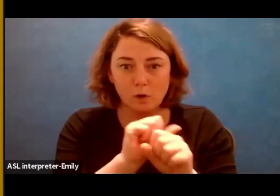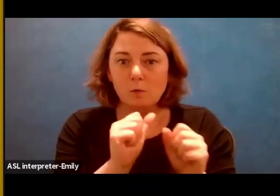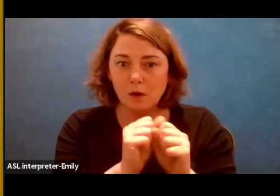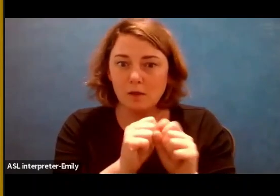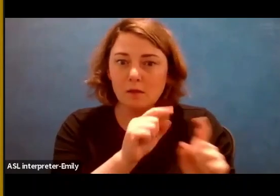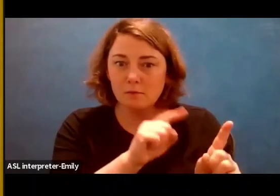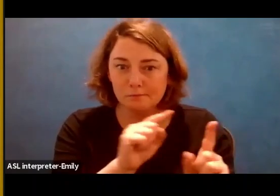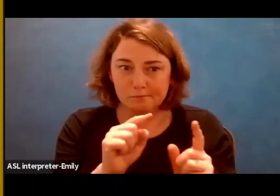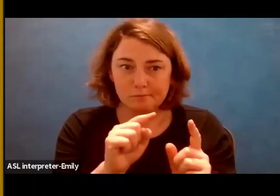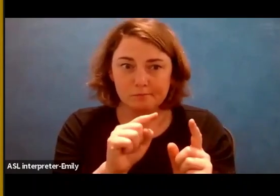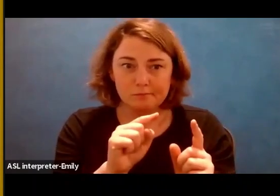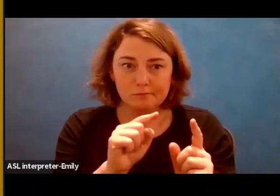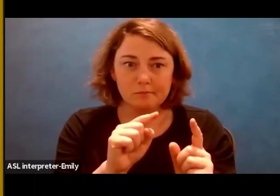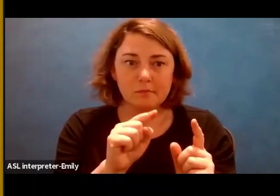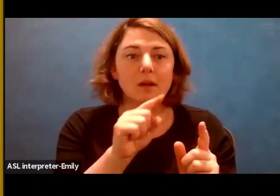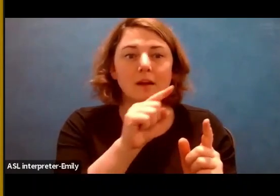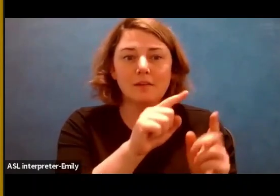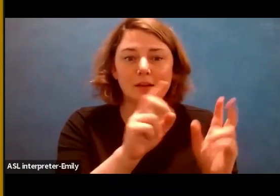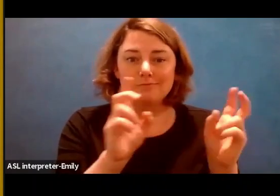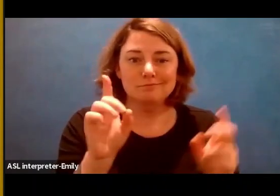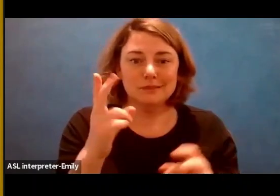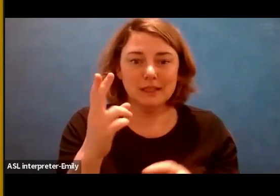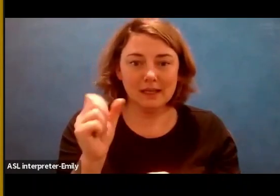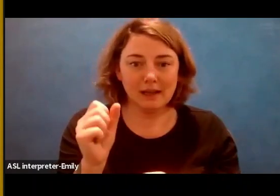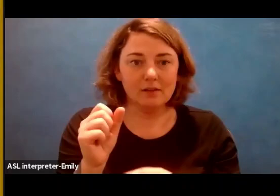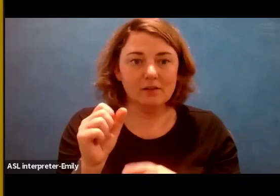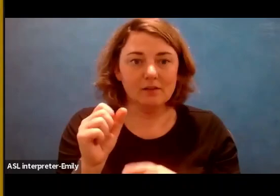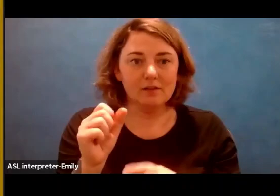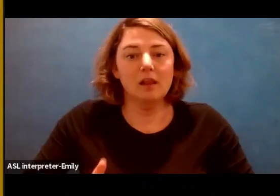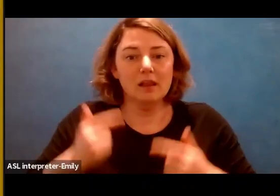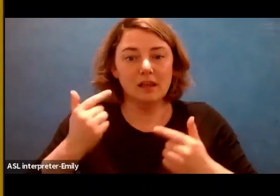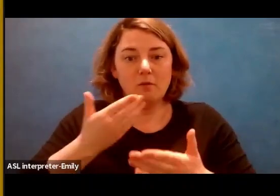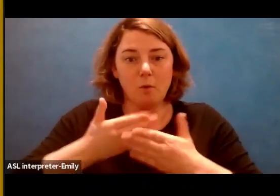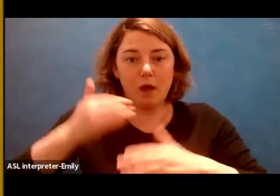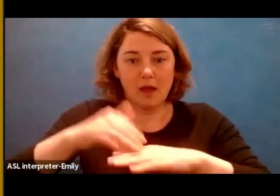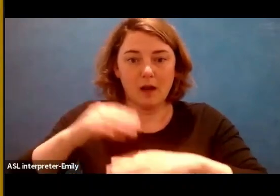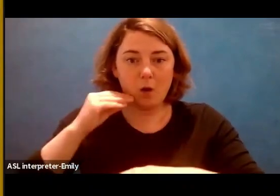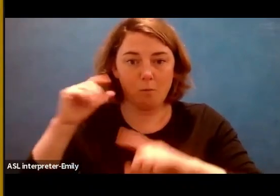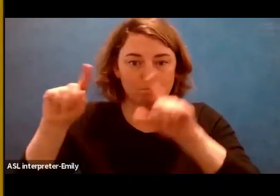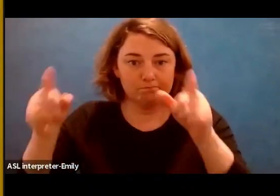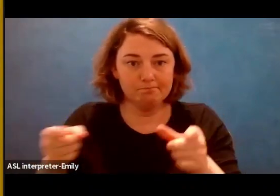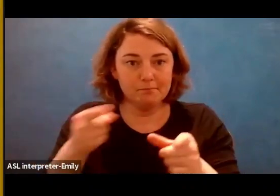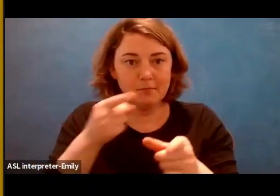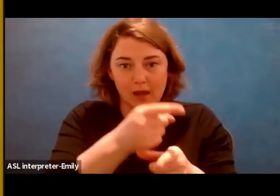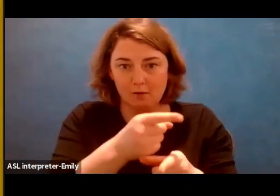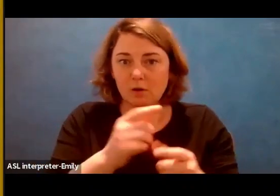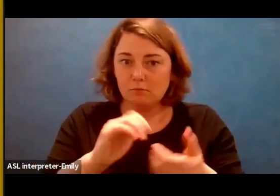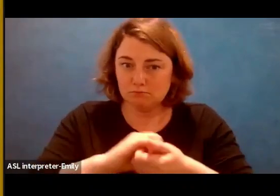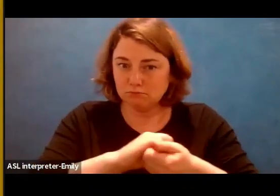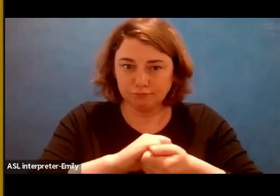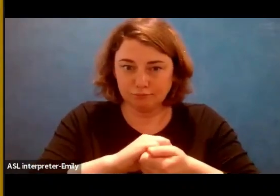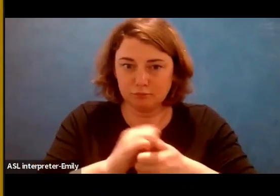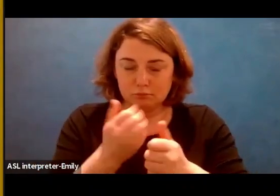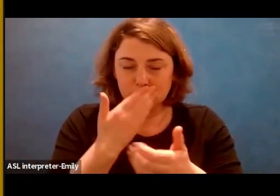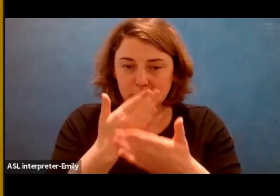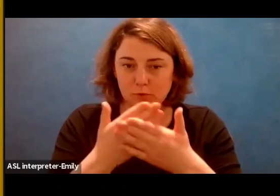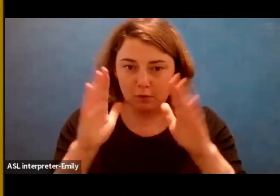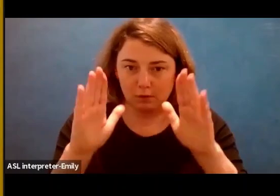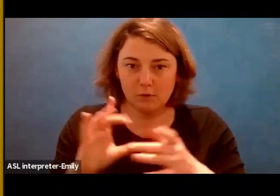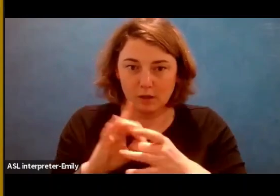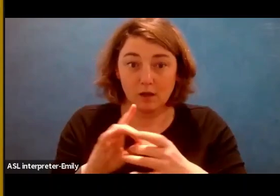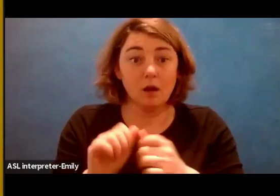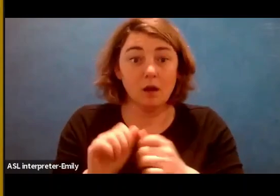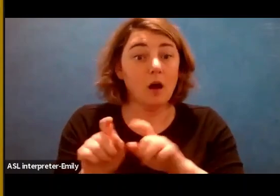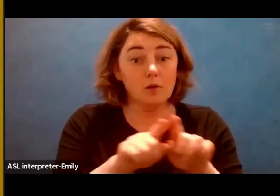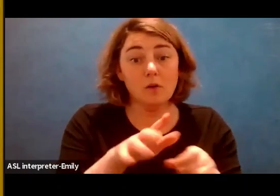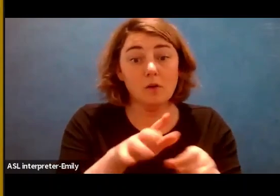certainly work with the Live Well at Home grants through DHS. Have great relationships with that. We've been working with the local